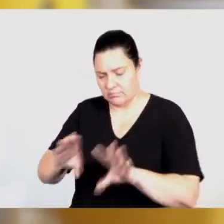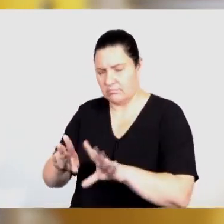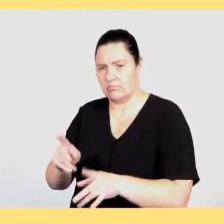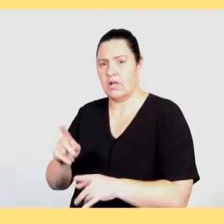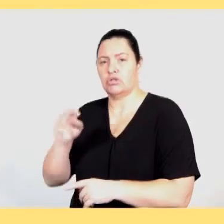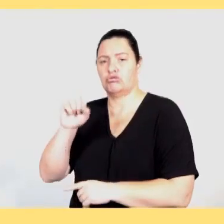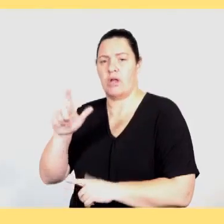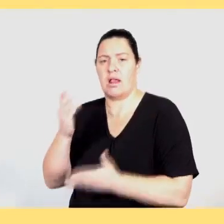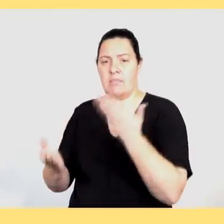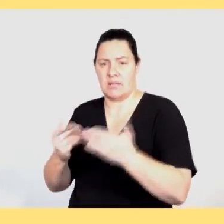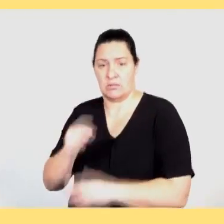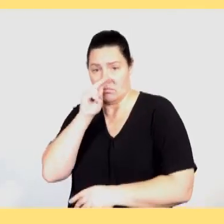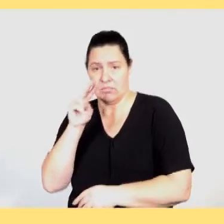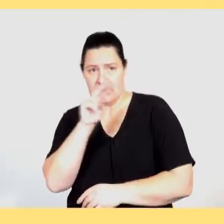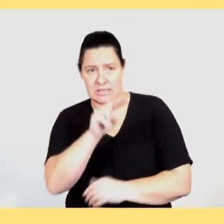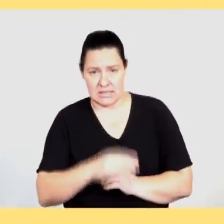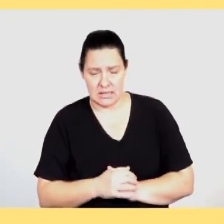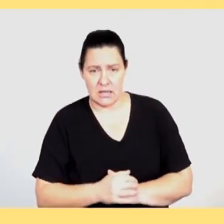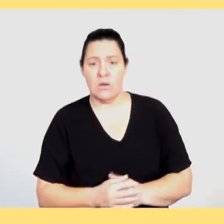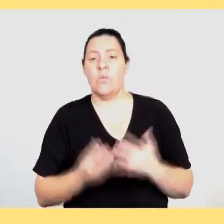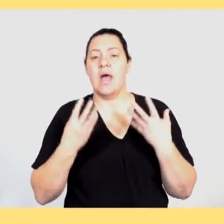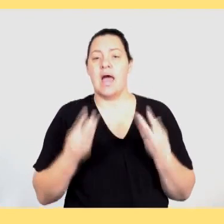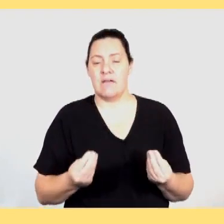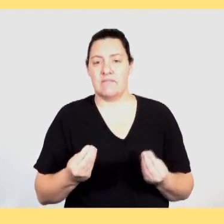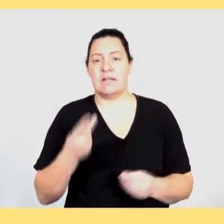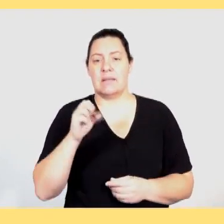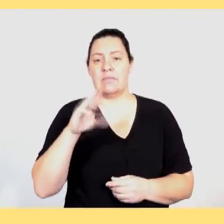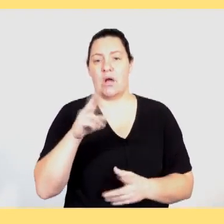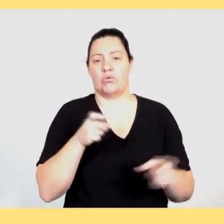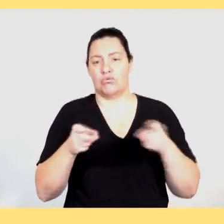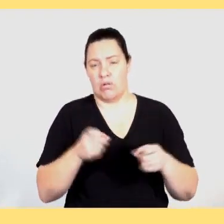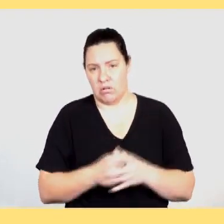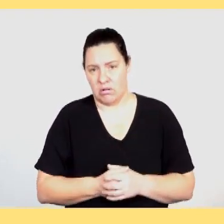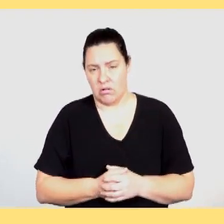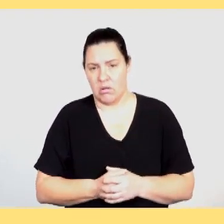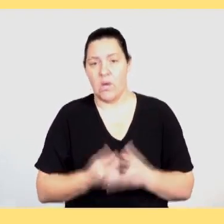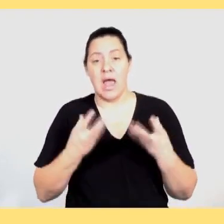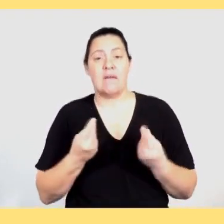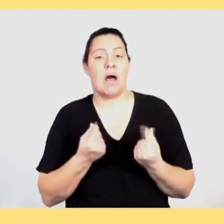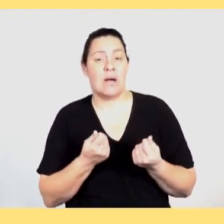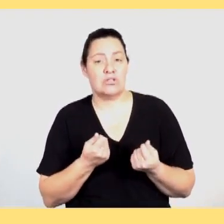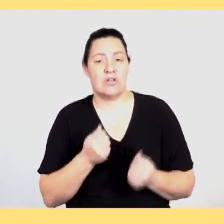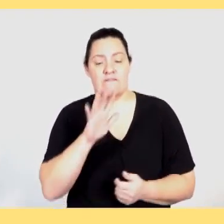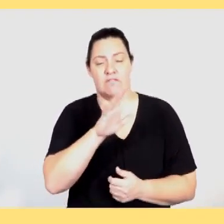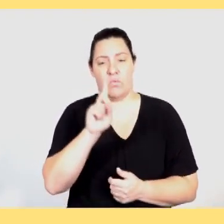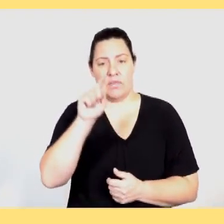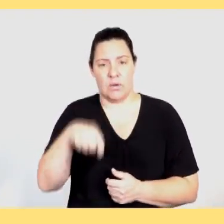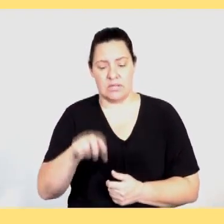balance. And what you see here on your screen, we have your debtors control. And we have an amount